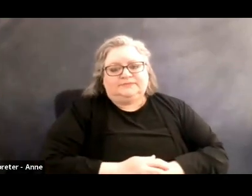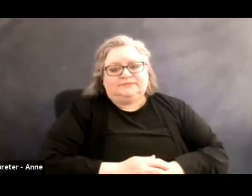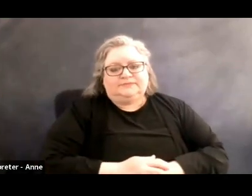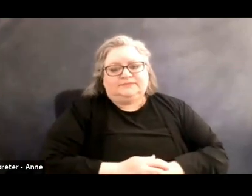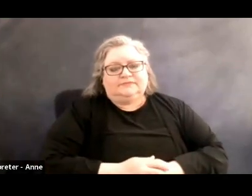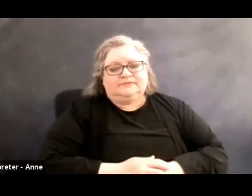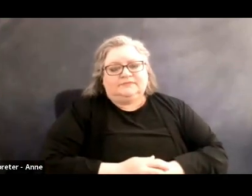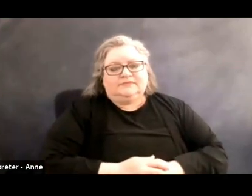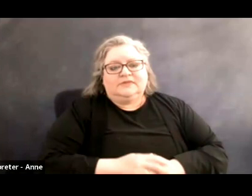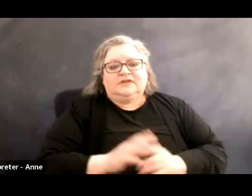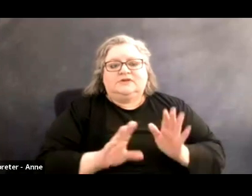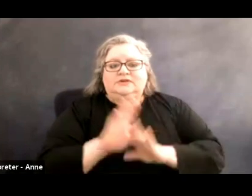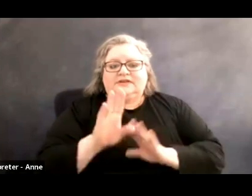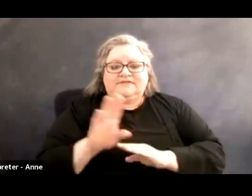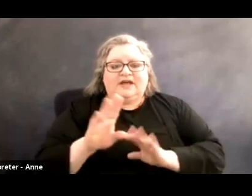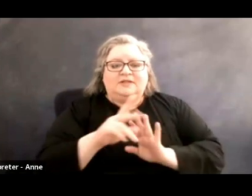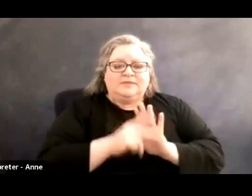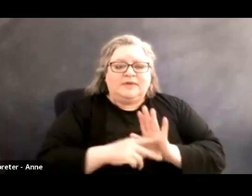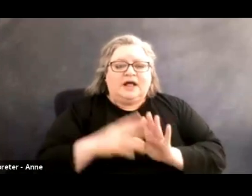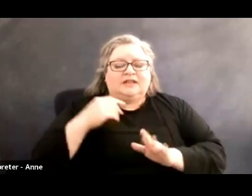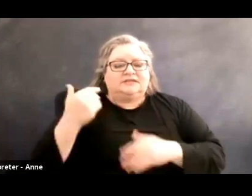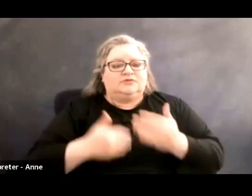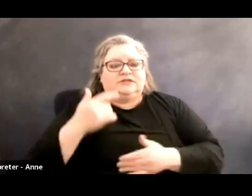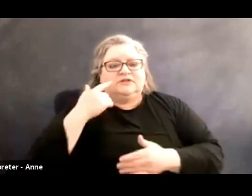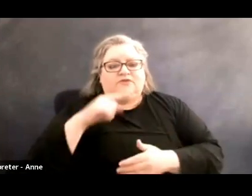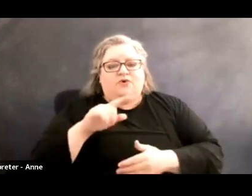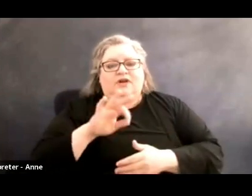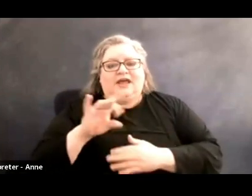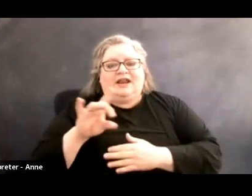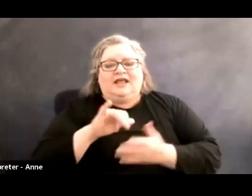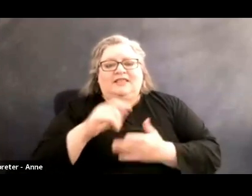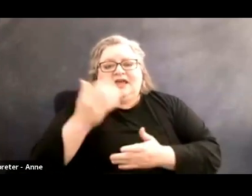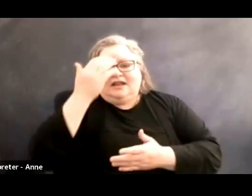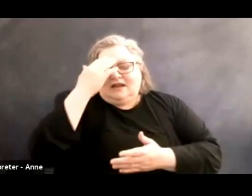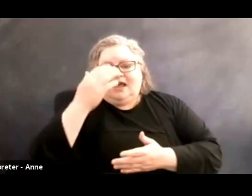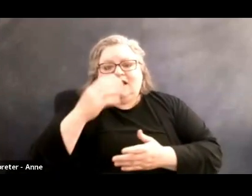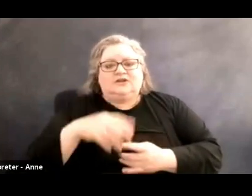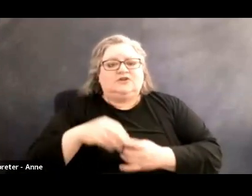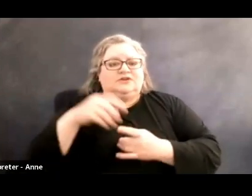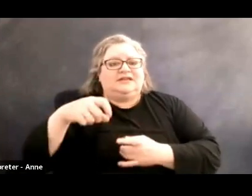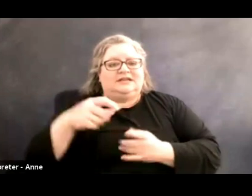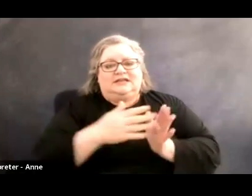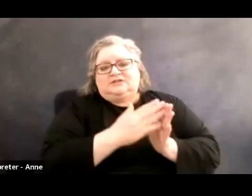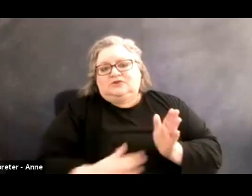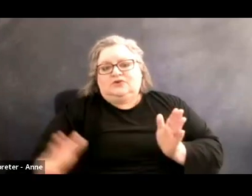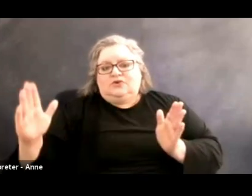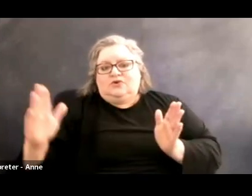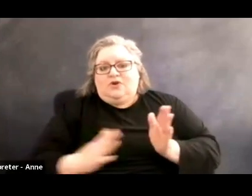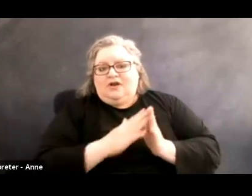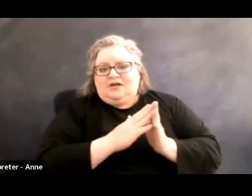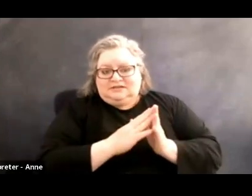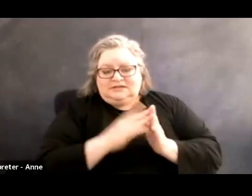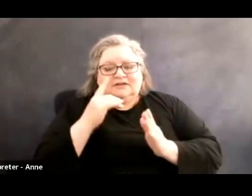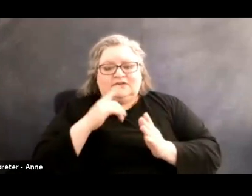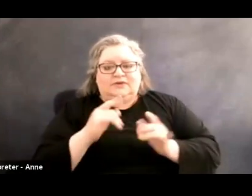So developing policies and procedures for 988 that acknowledge unique needs across the lifespan for individuals